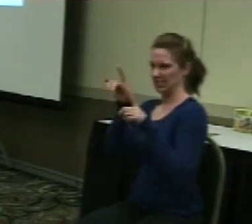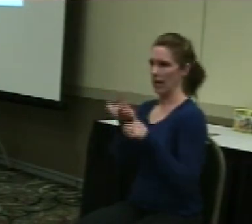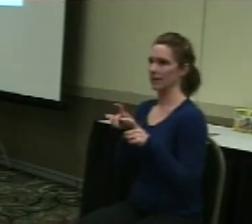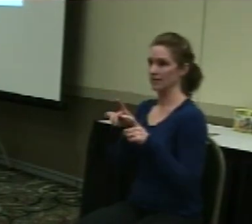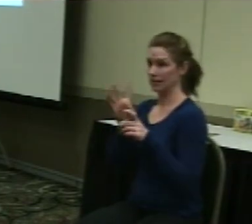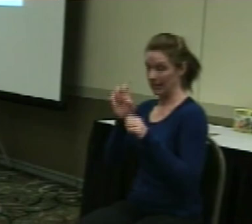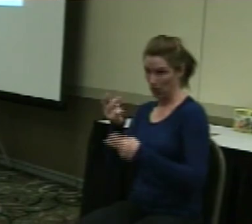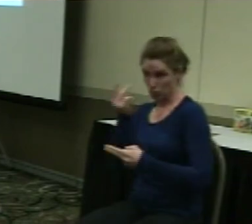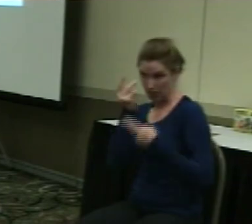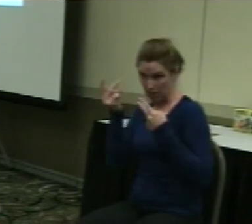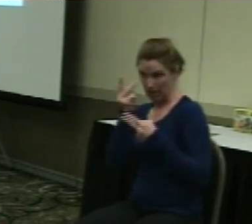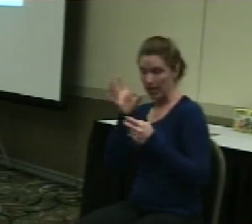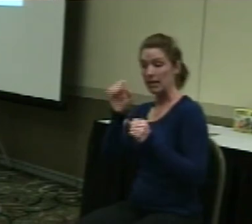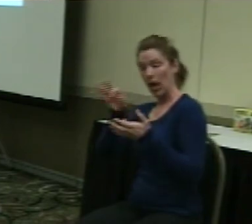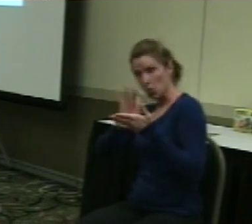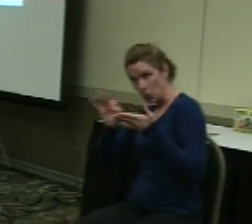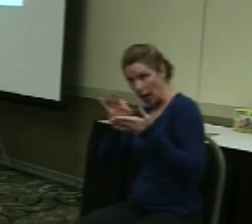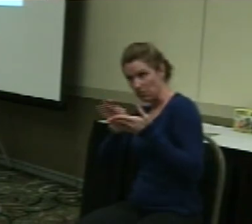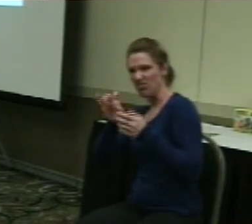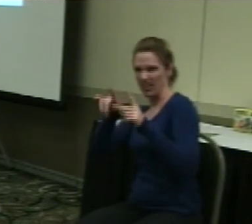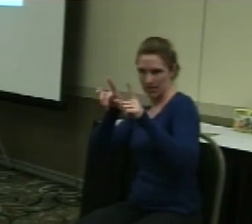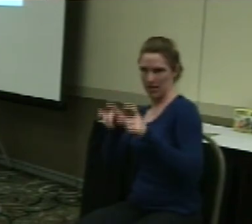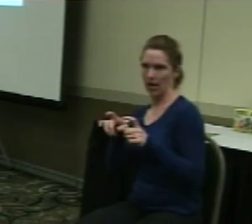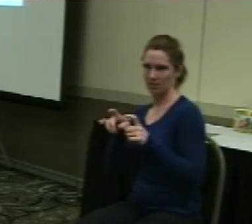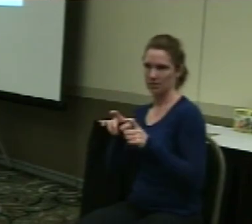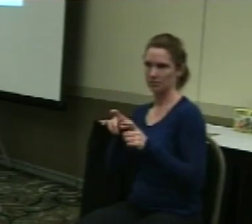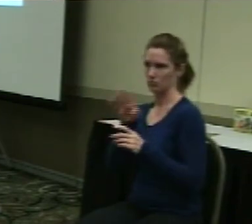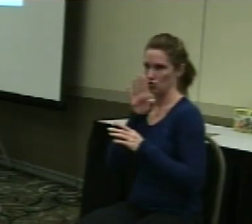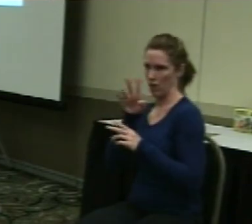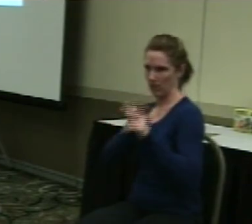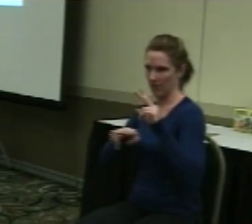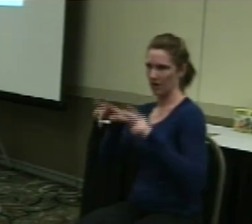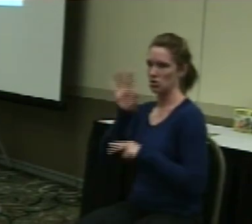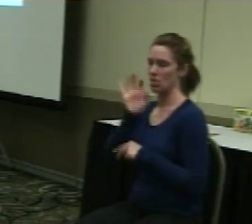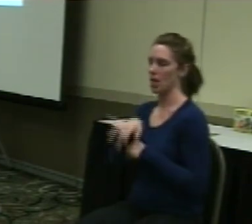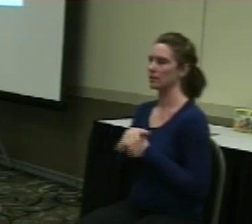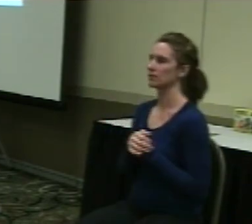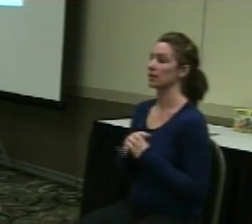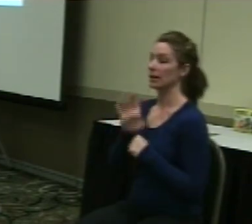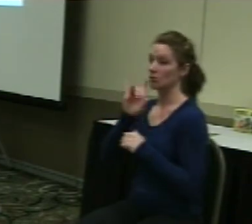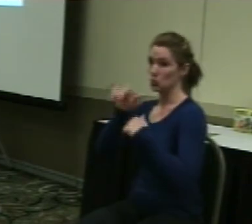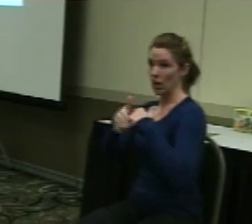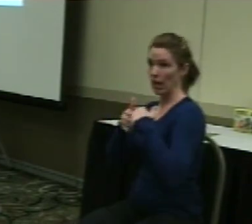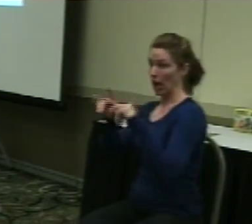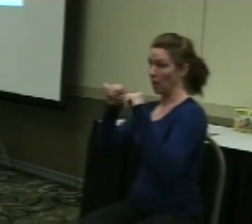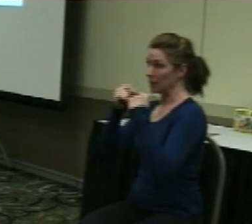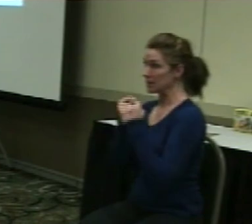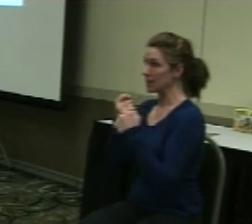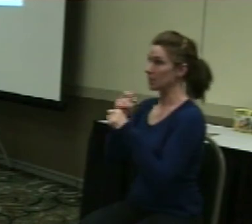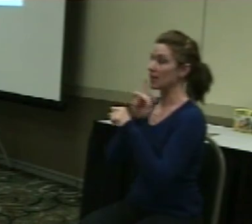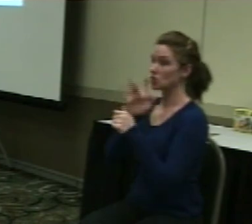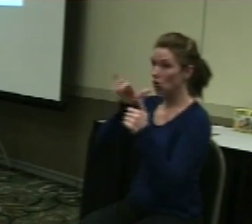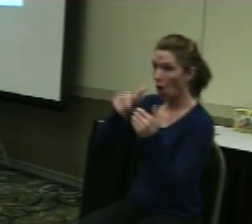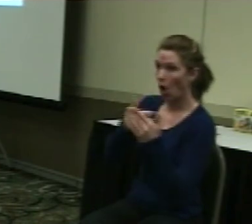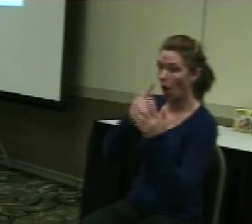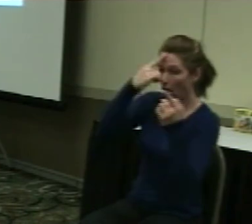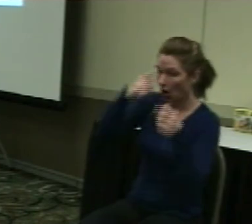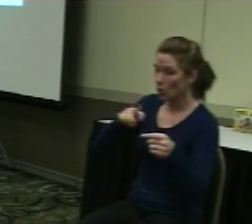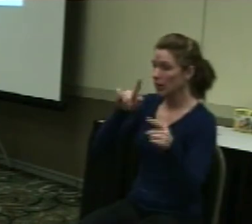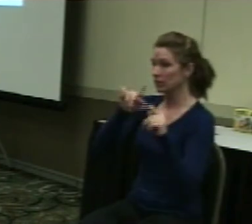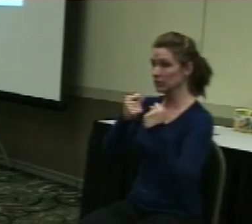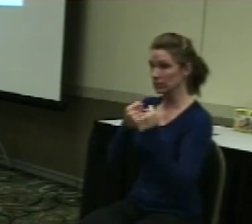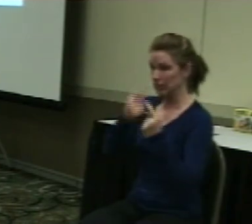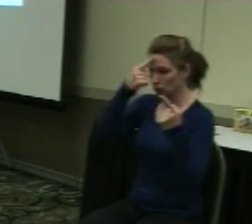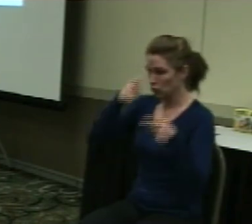test. Can you see it? Can you count it? And if you could, you know, help the team to get on the same page with what it is that you're working